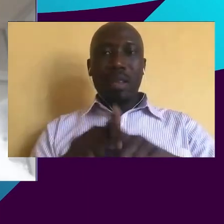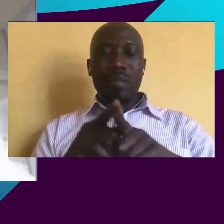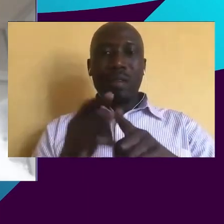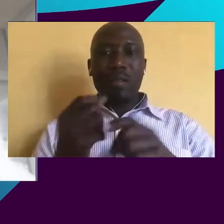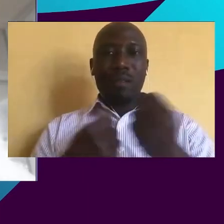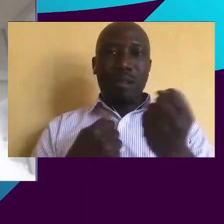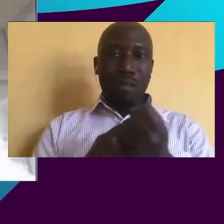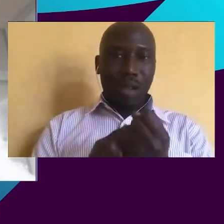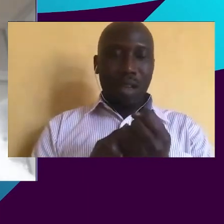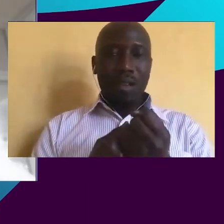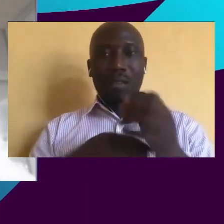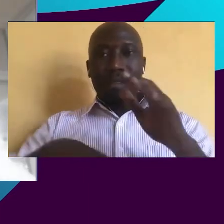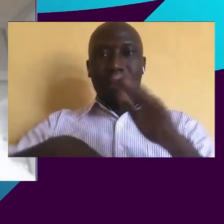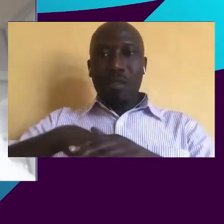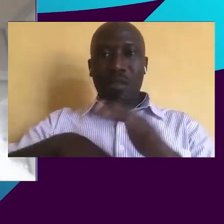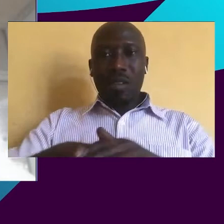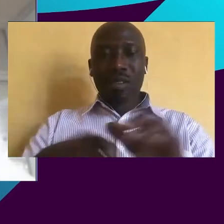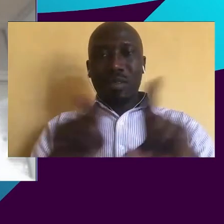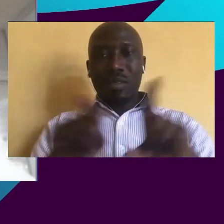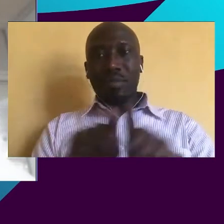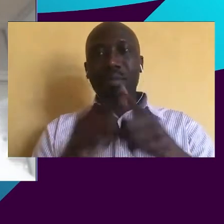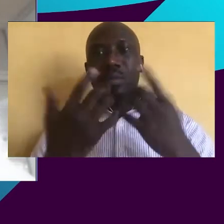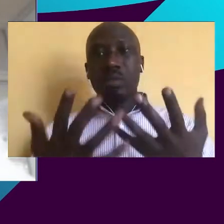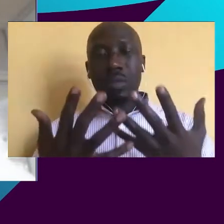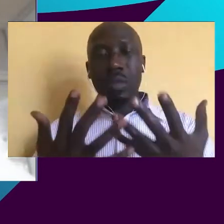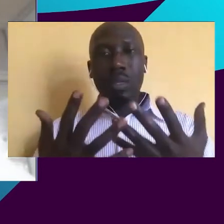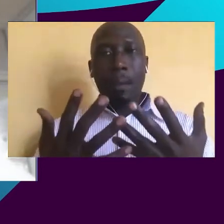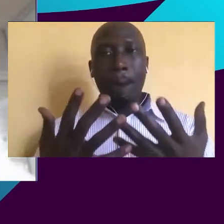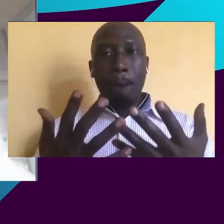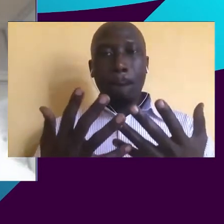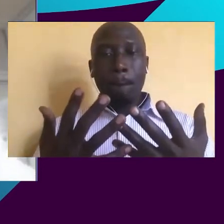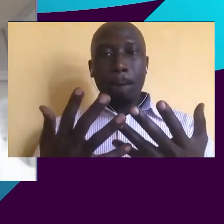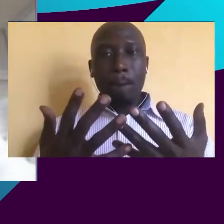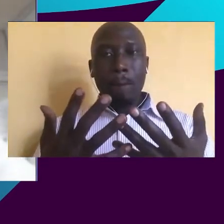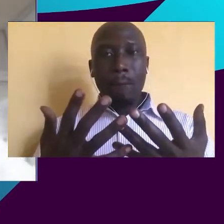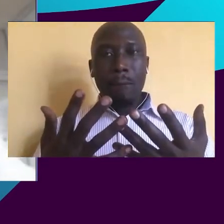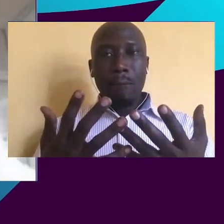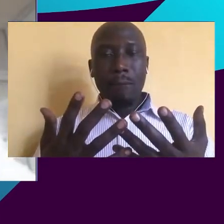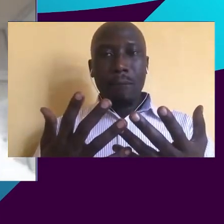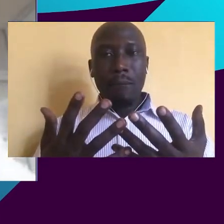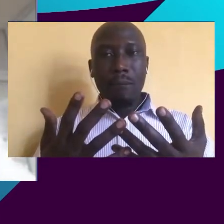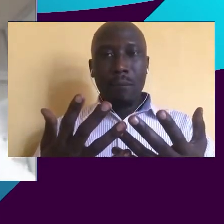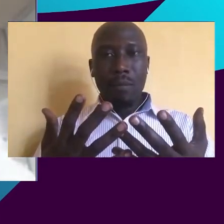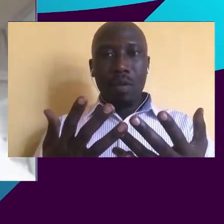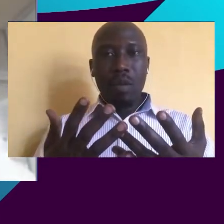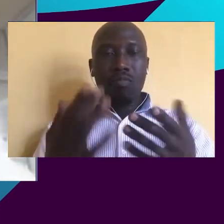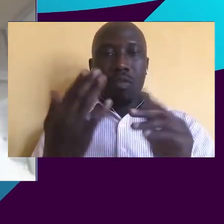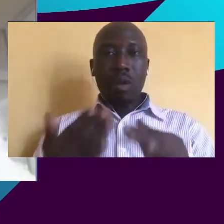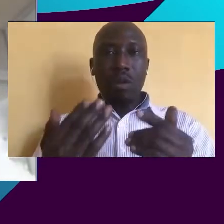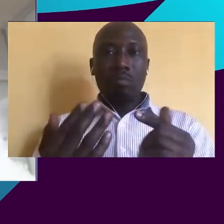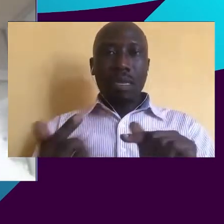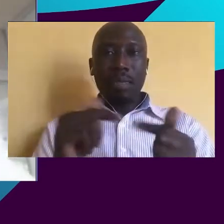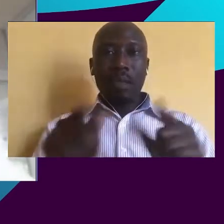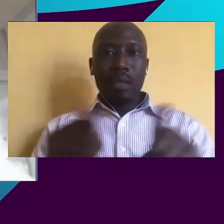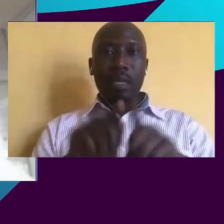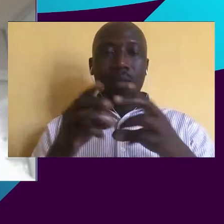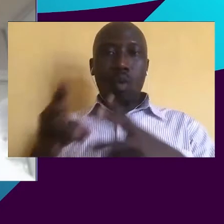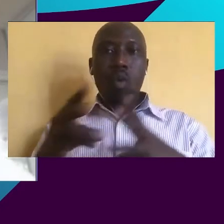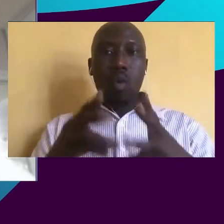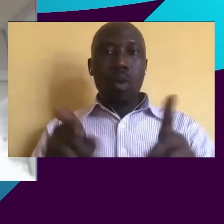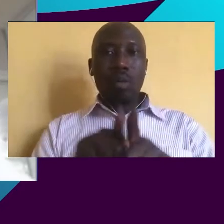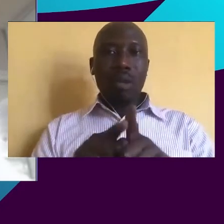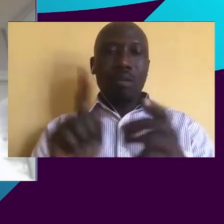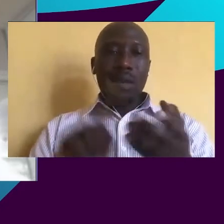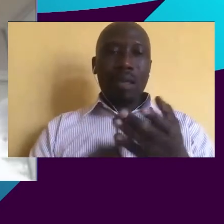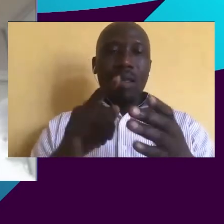destroyed Deontay Wilder. If we destroy this discussion the same way and get that kind of advancement, I think we should all